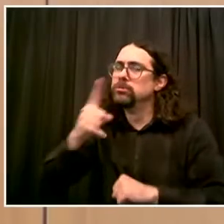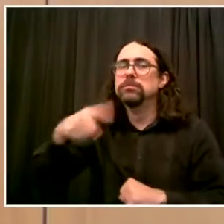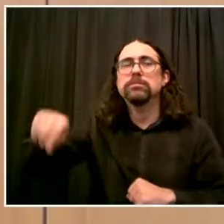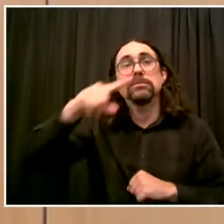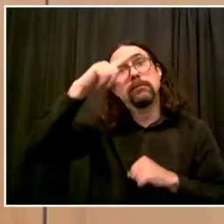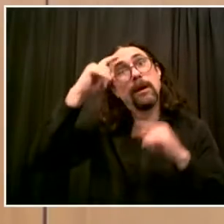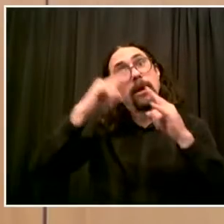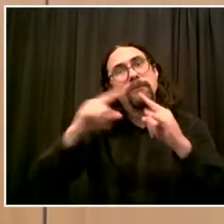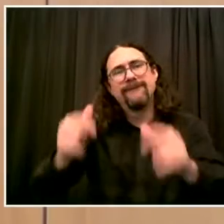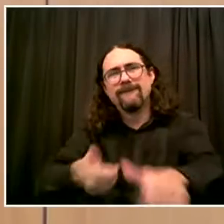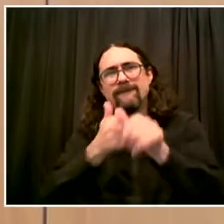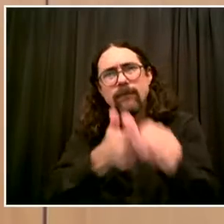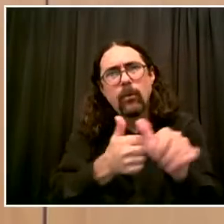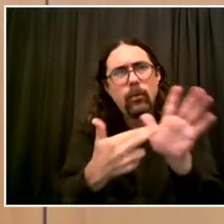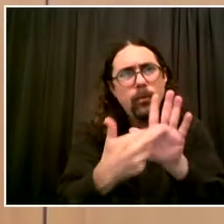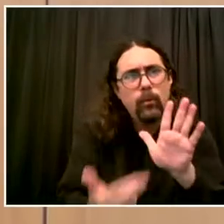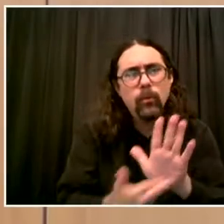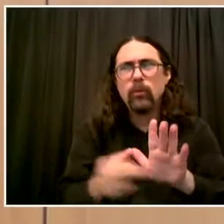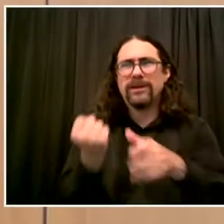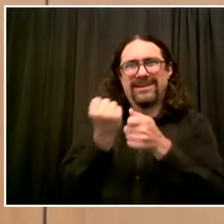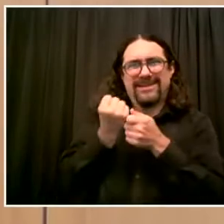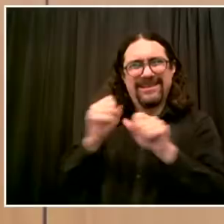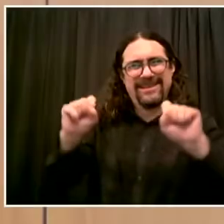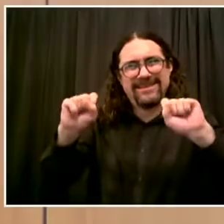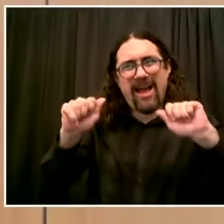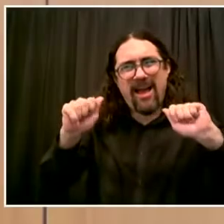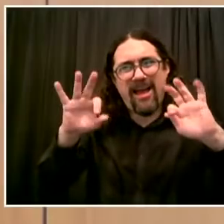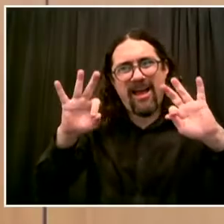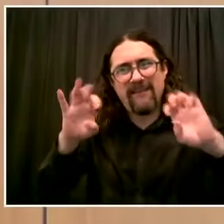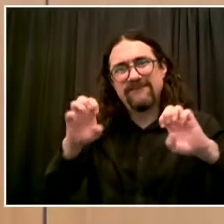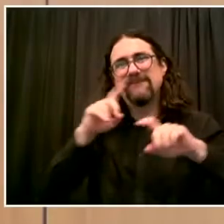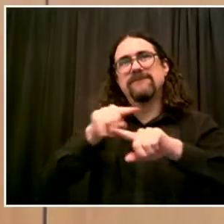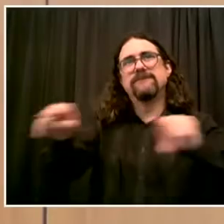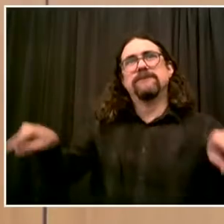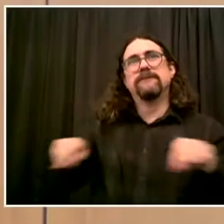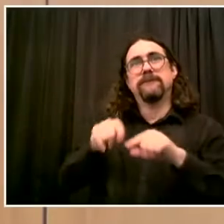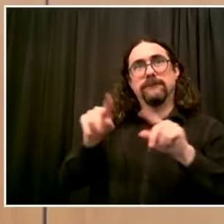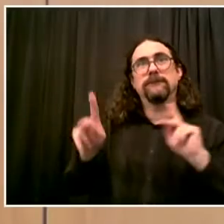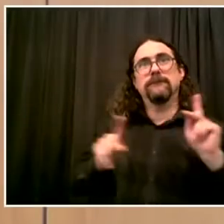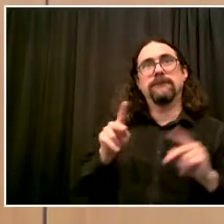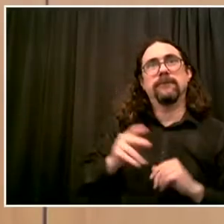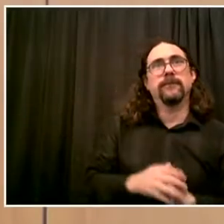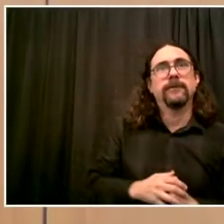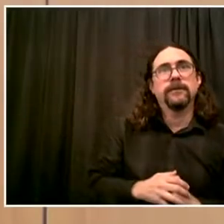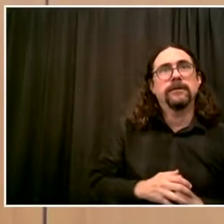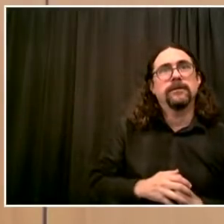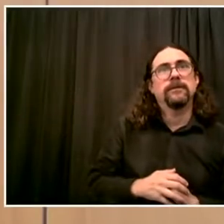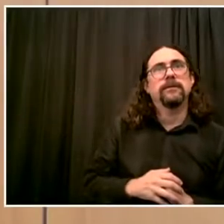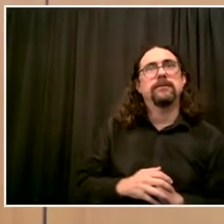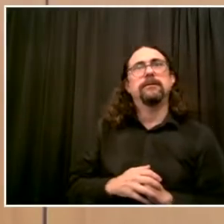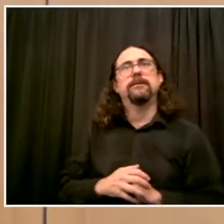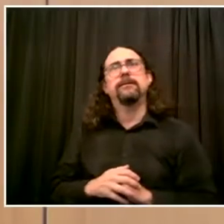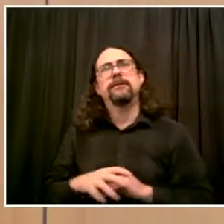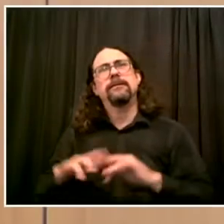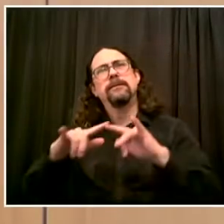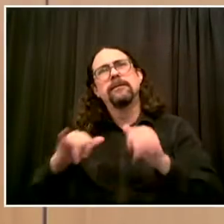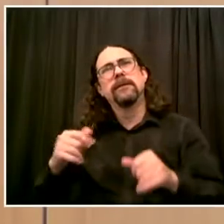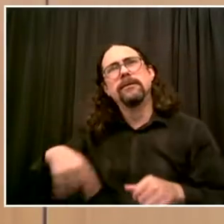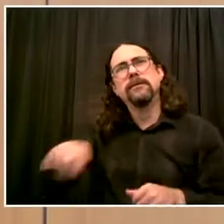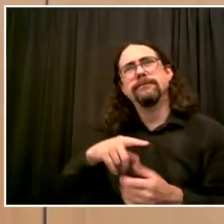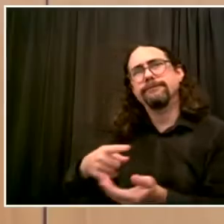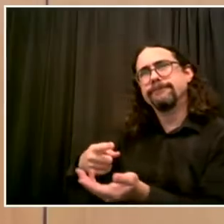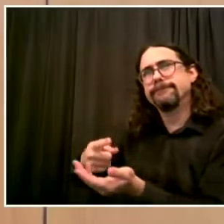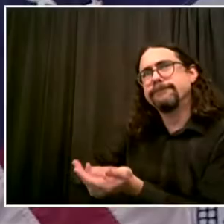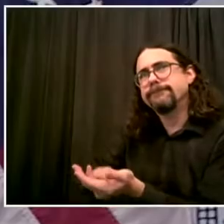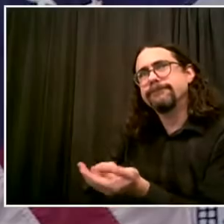the child care center so that when they're ready to be open, they do so in the safest manner possible. Go